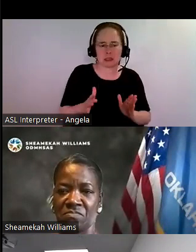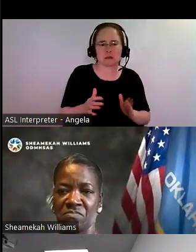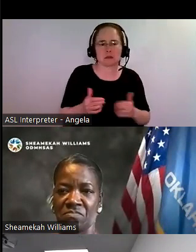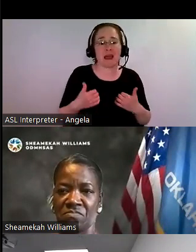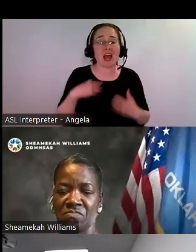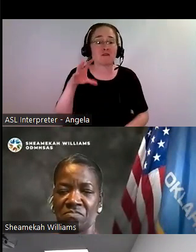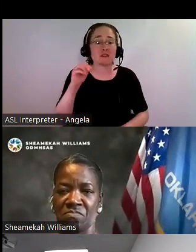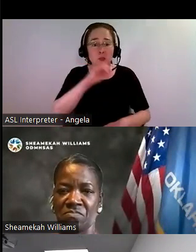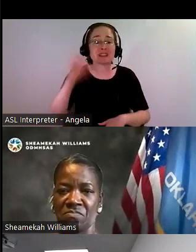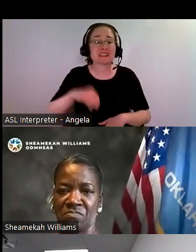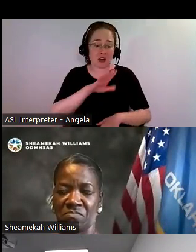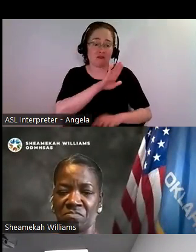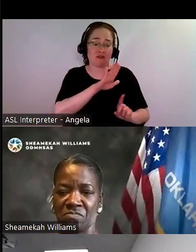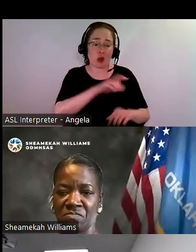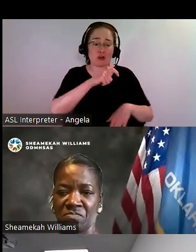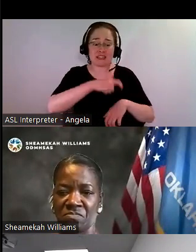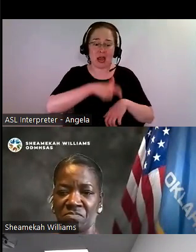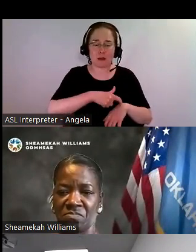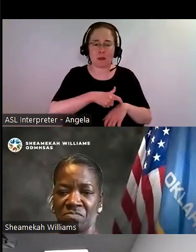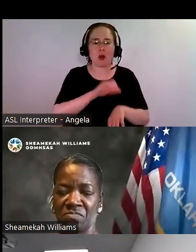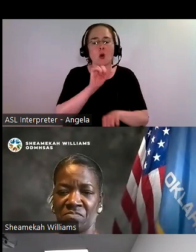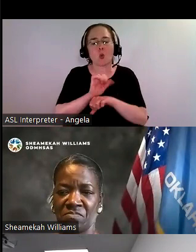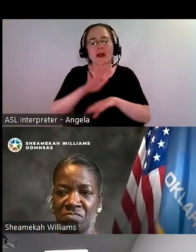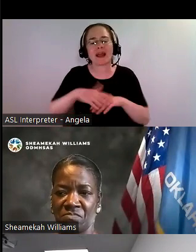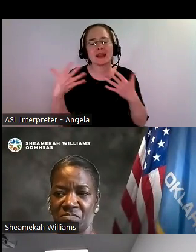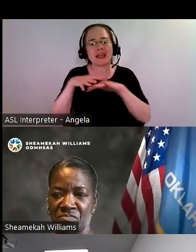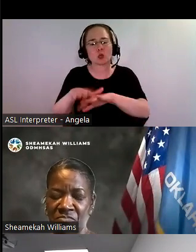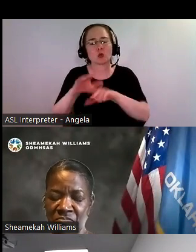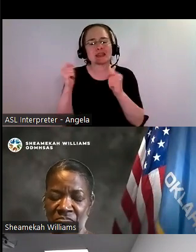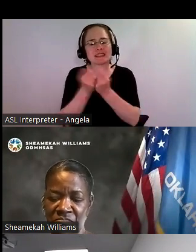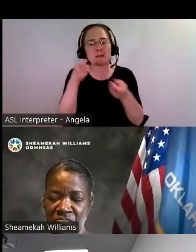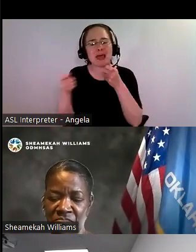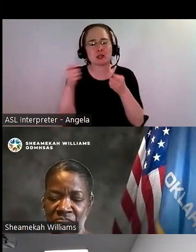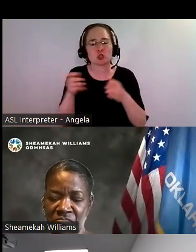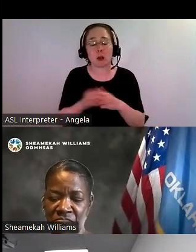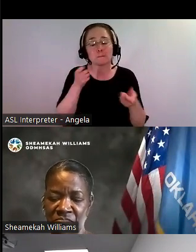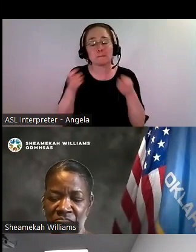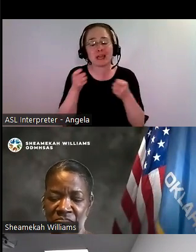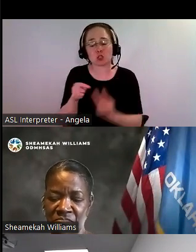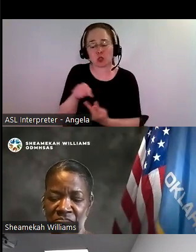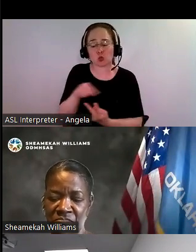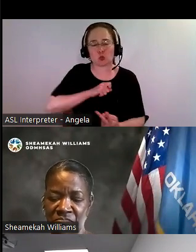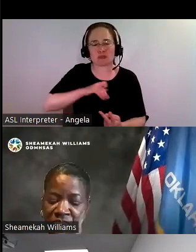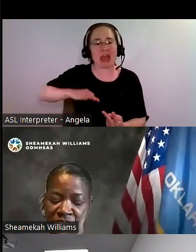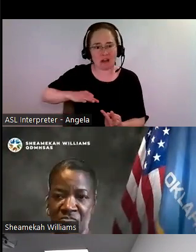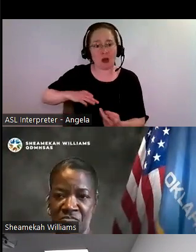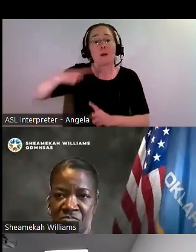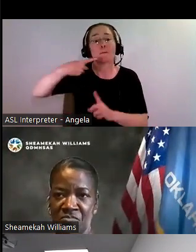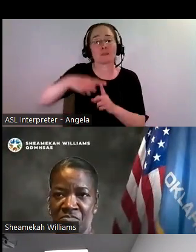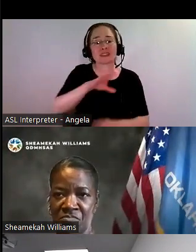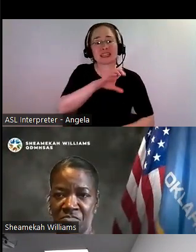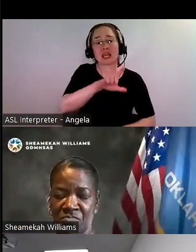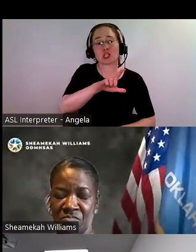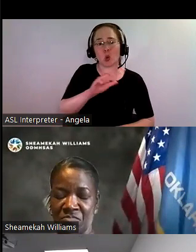of our time of our therapists doing integrated team manager and managing these two other staff and having a caseload that is not